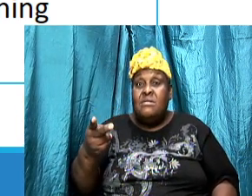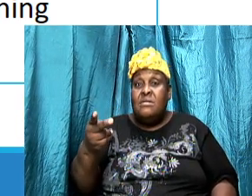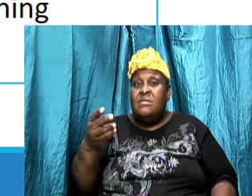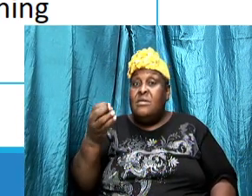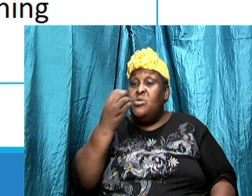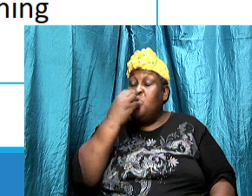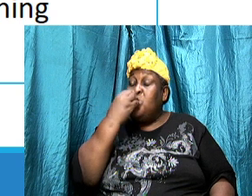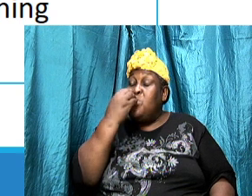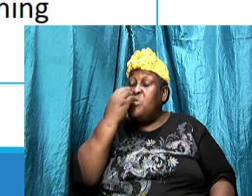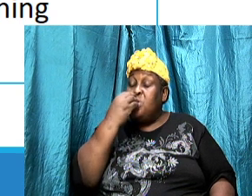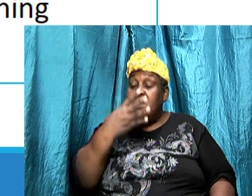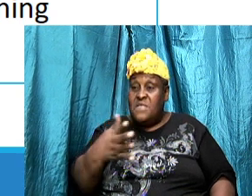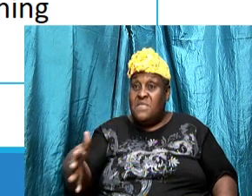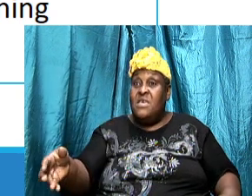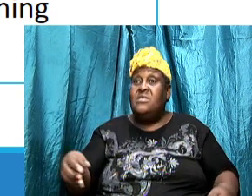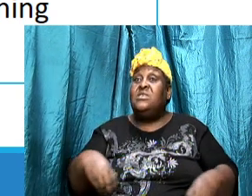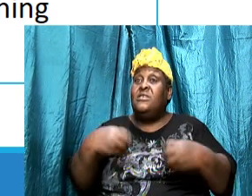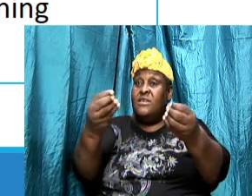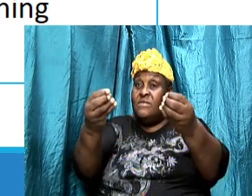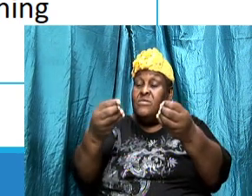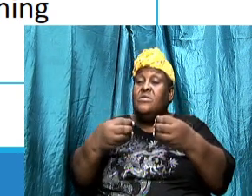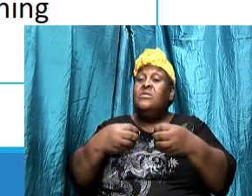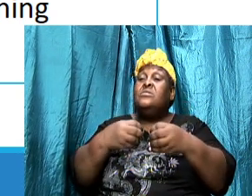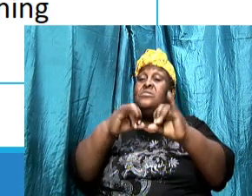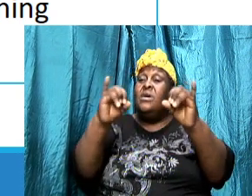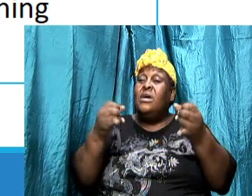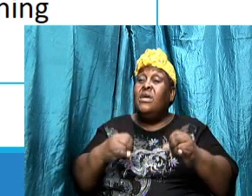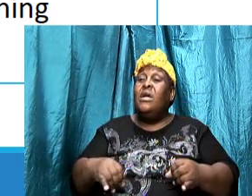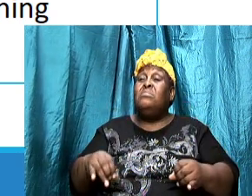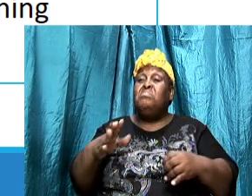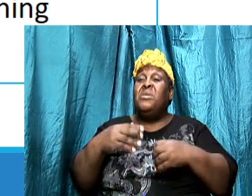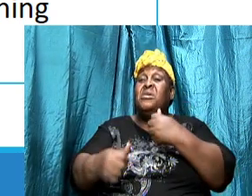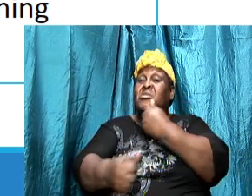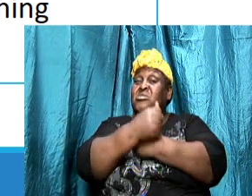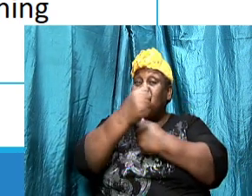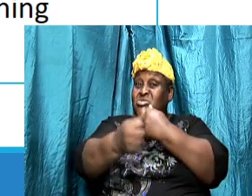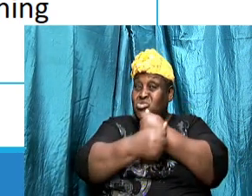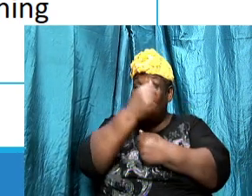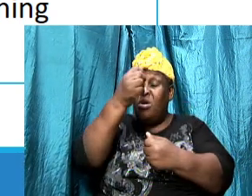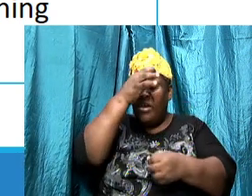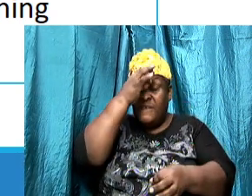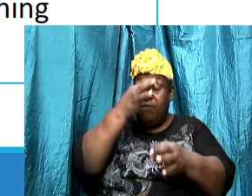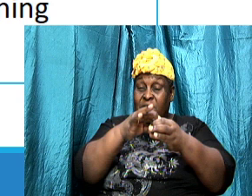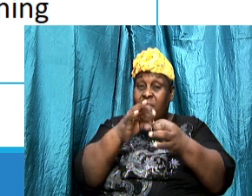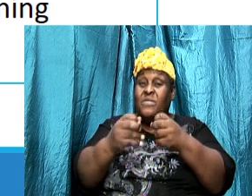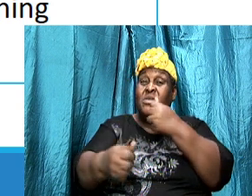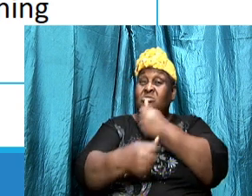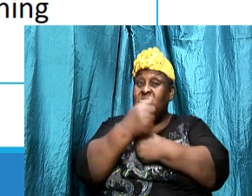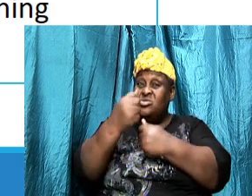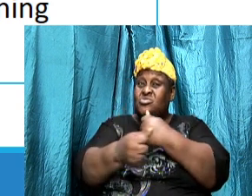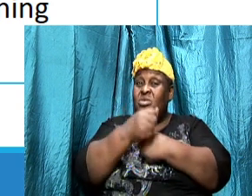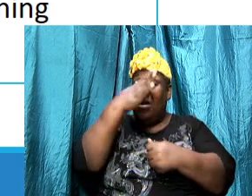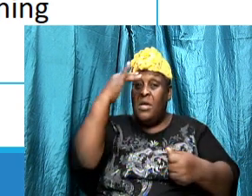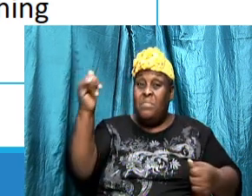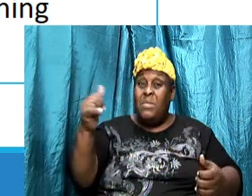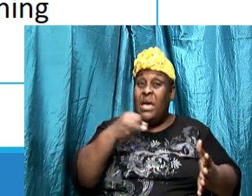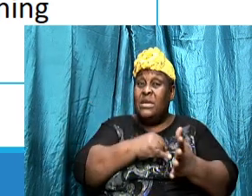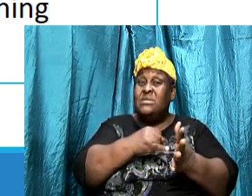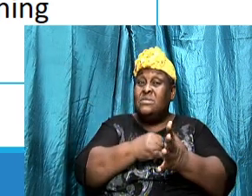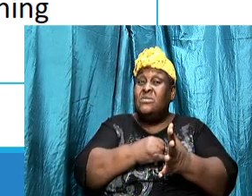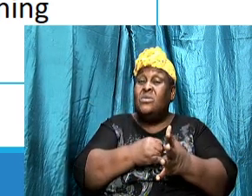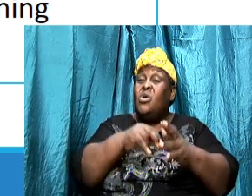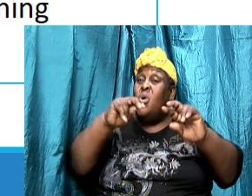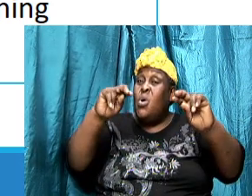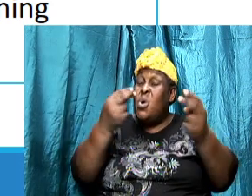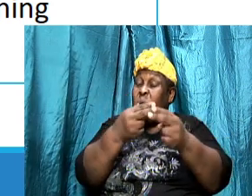idols. And they were being destroyed by it. Their faith were being destroyed. It was affecting them. It was affecting them,